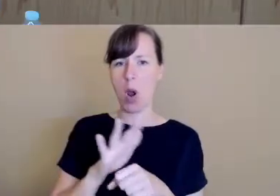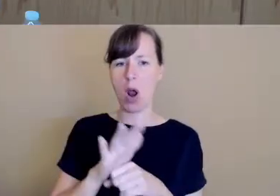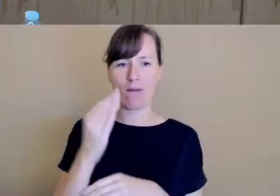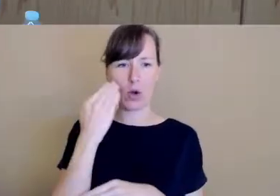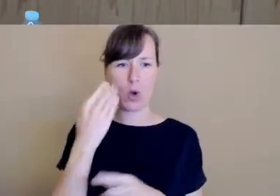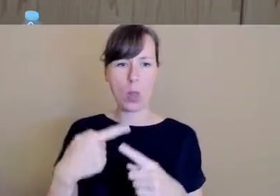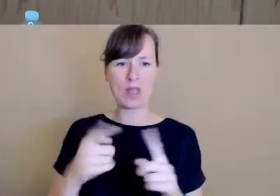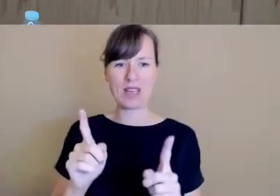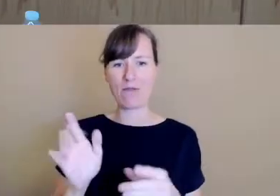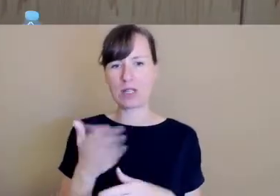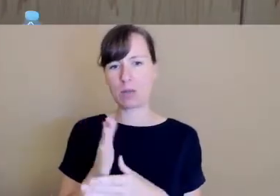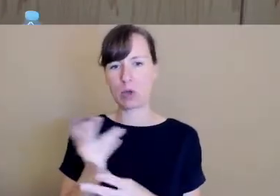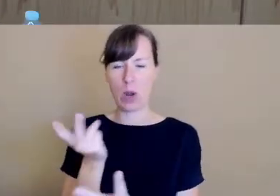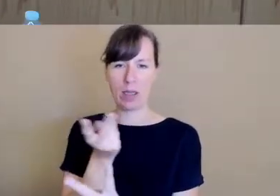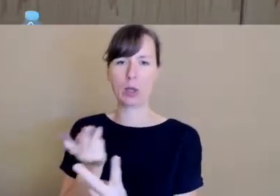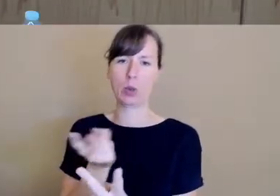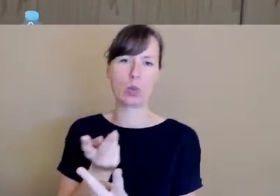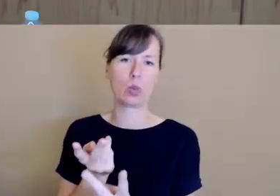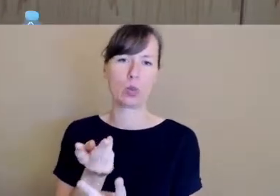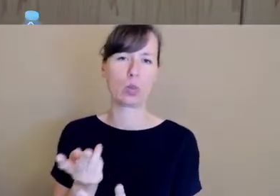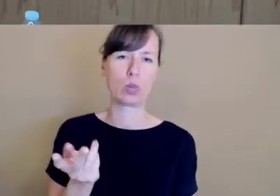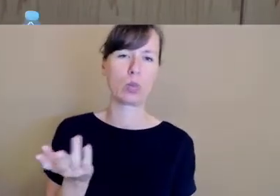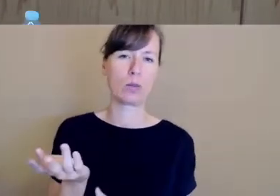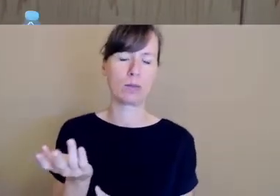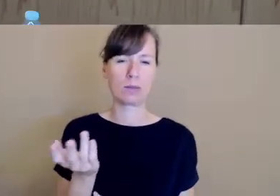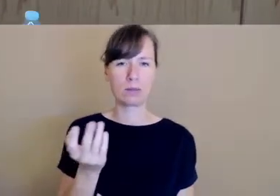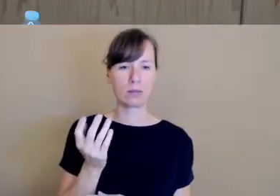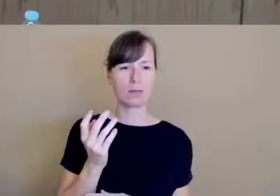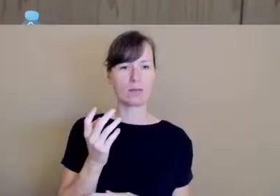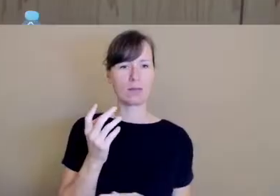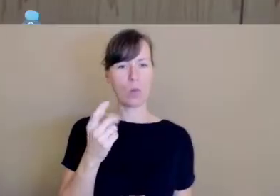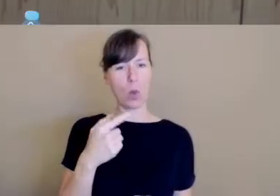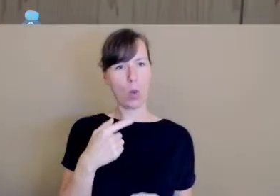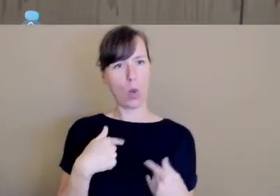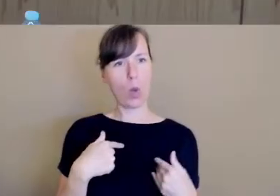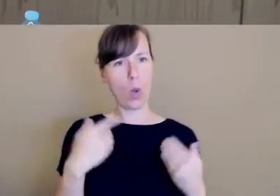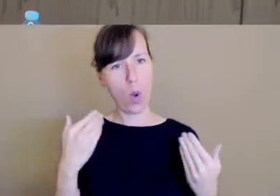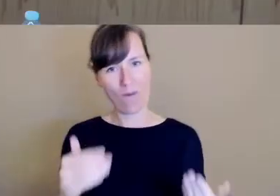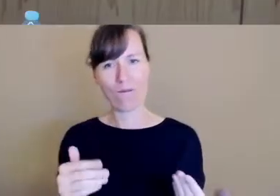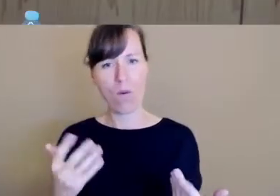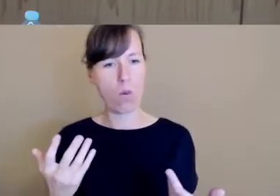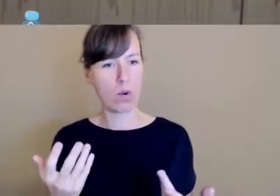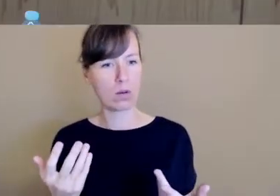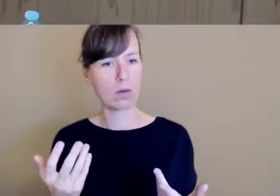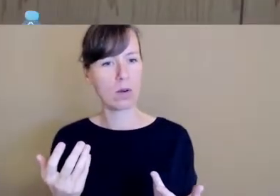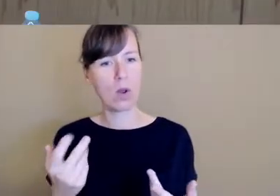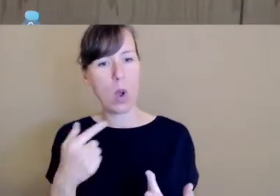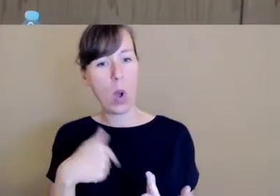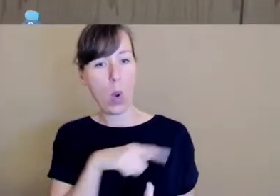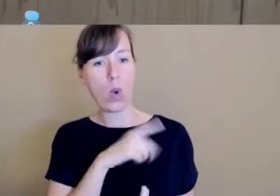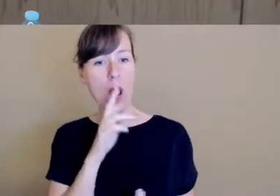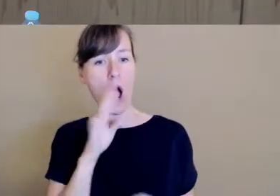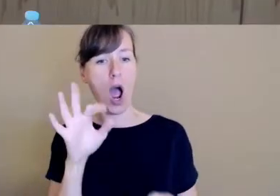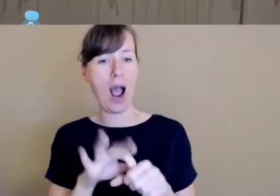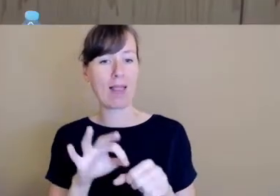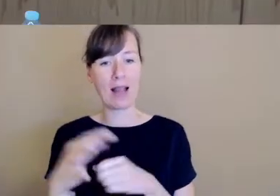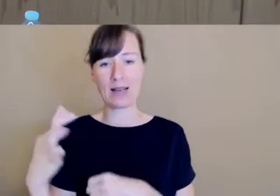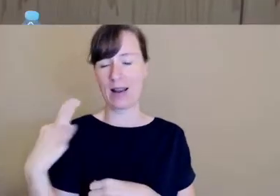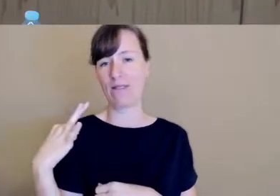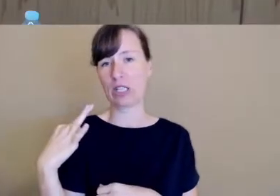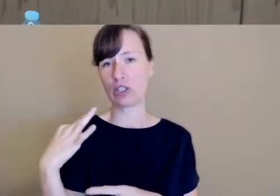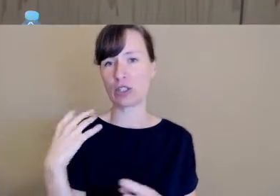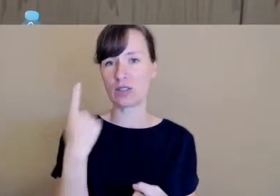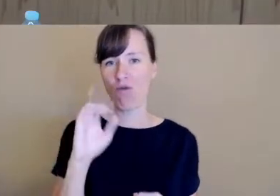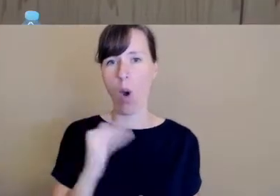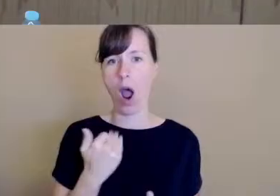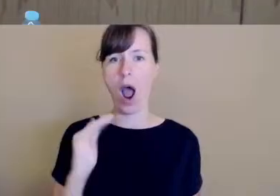with that. But again, we're elected officials for our entire time. So if it is a situation,